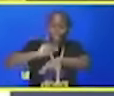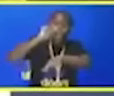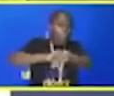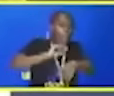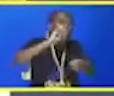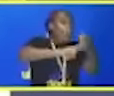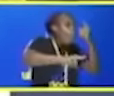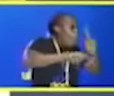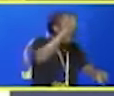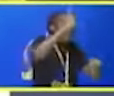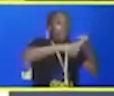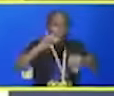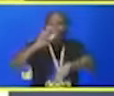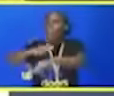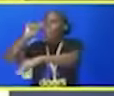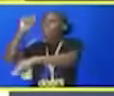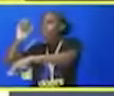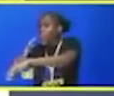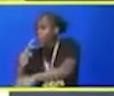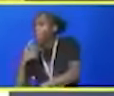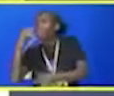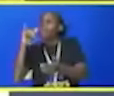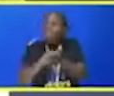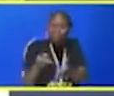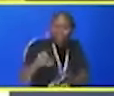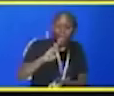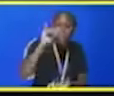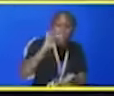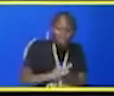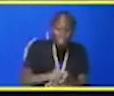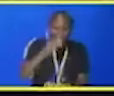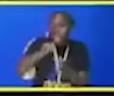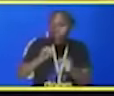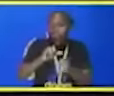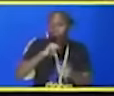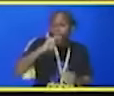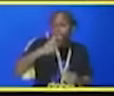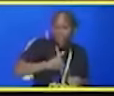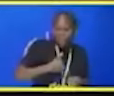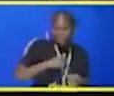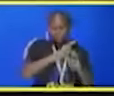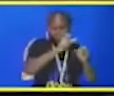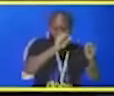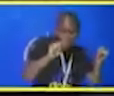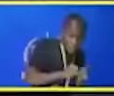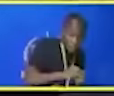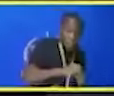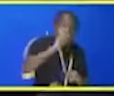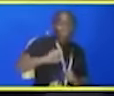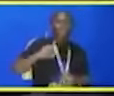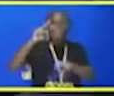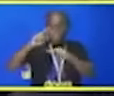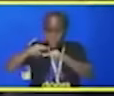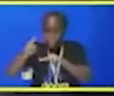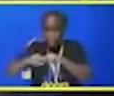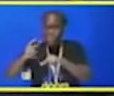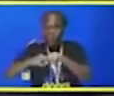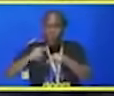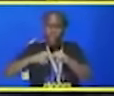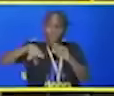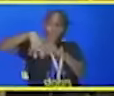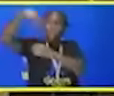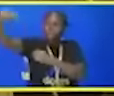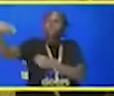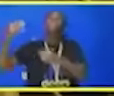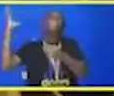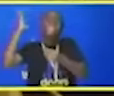to be here? If there is no space, they should sit on the fence tomorrow. In the name of Jesus Christ, the devil must be kicked out of this